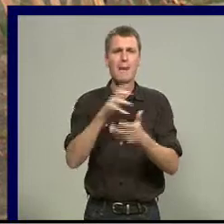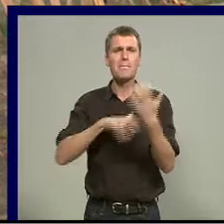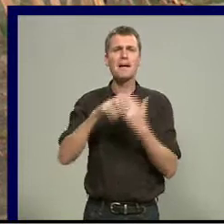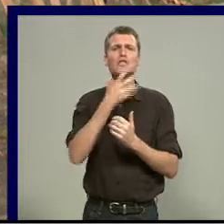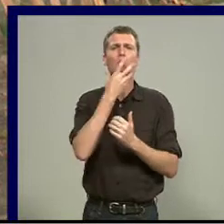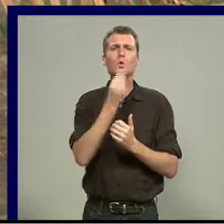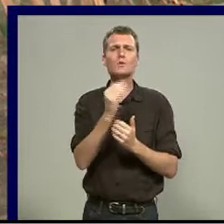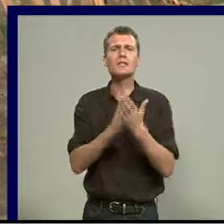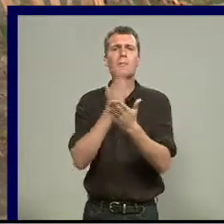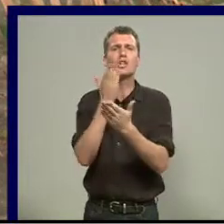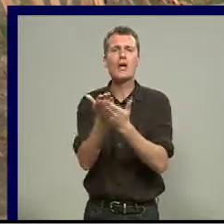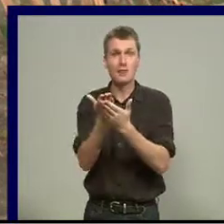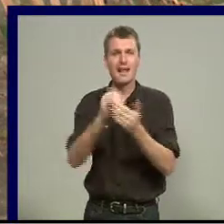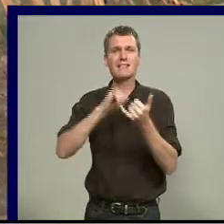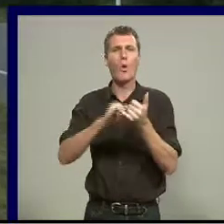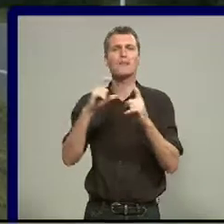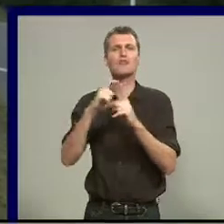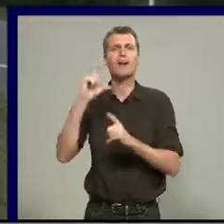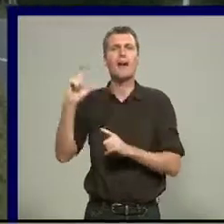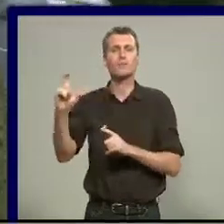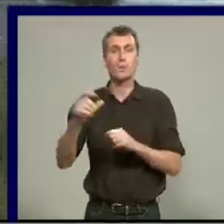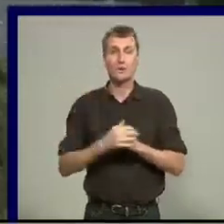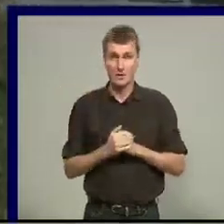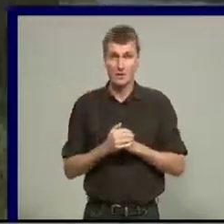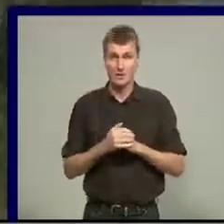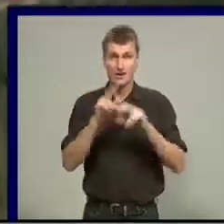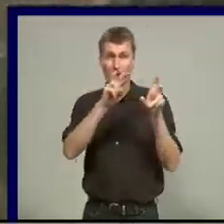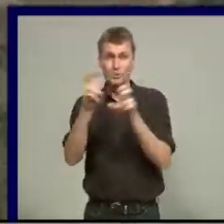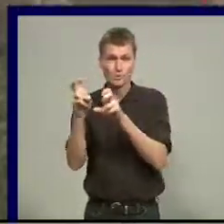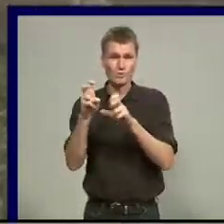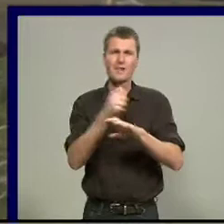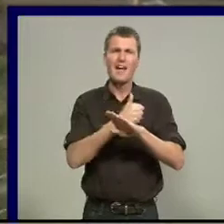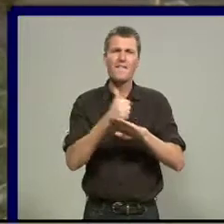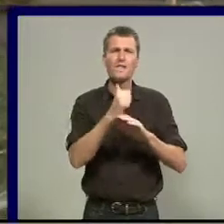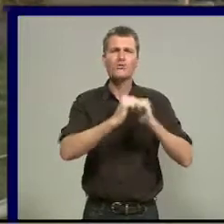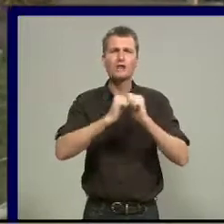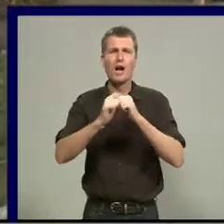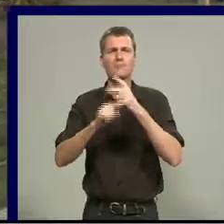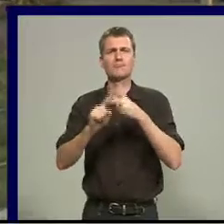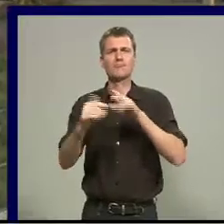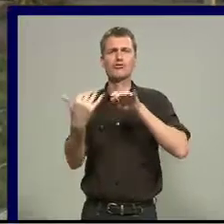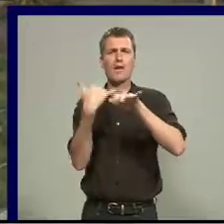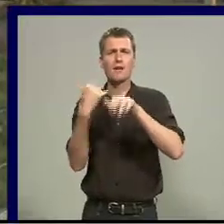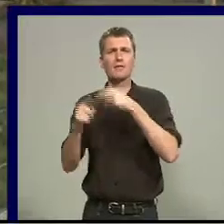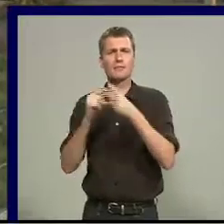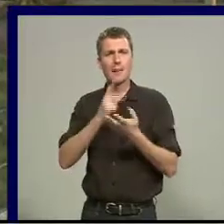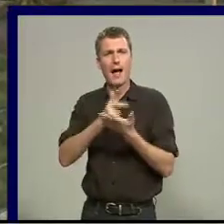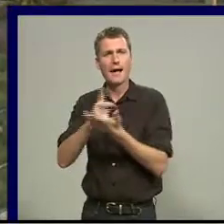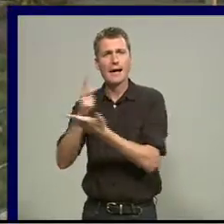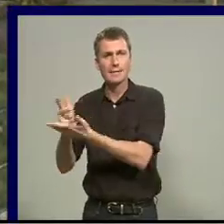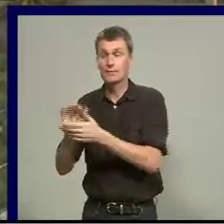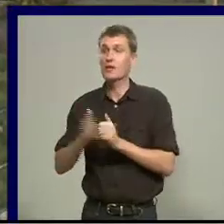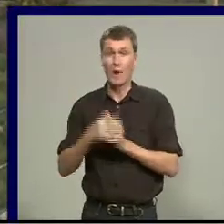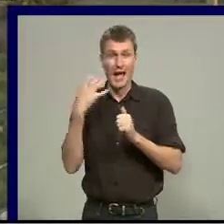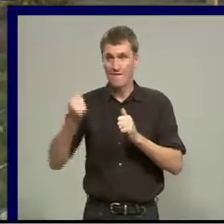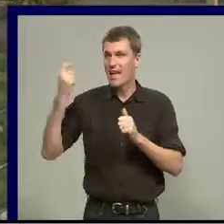Council. The main issues were around infrastructure, traffic and parking. After a hearing on the school's application,